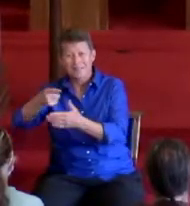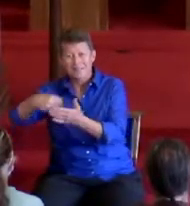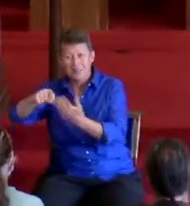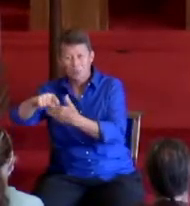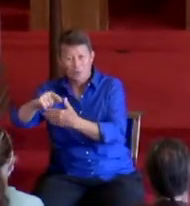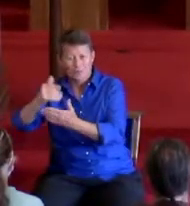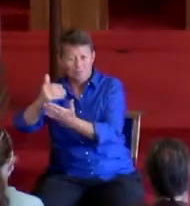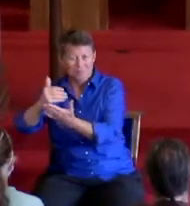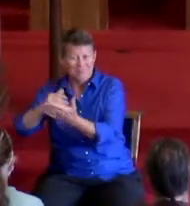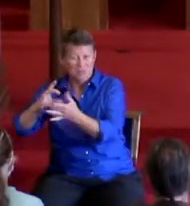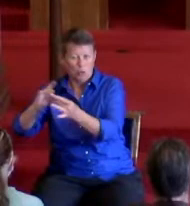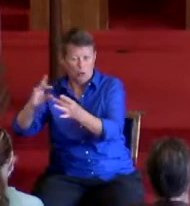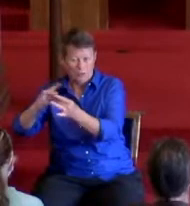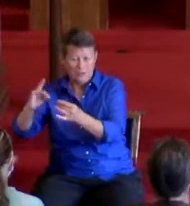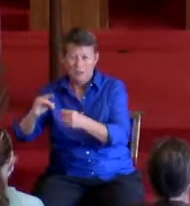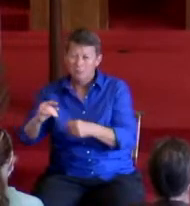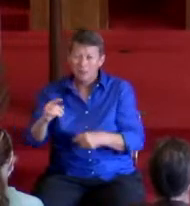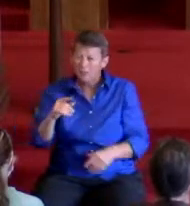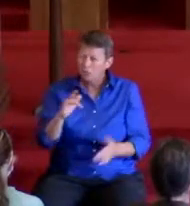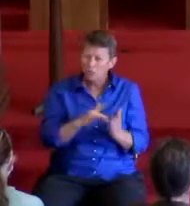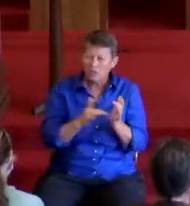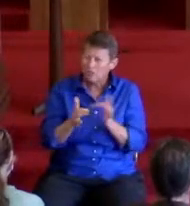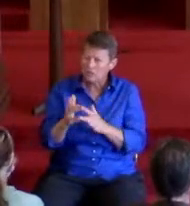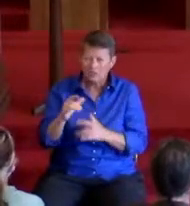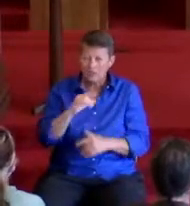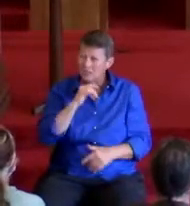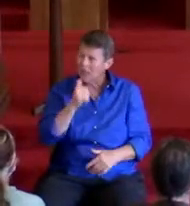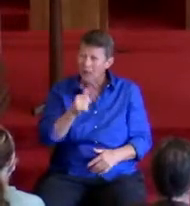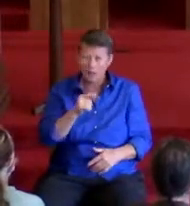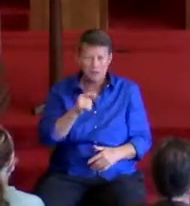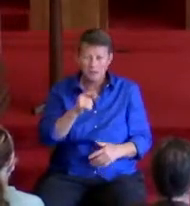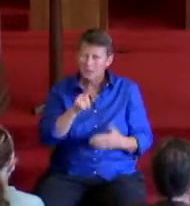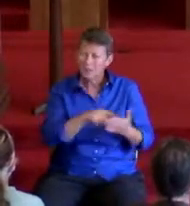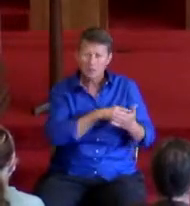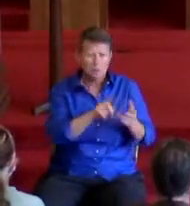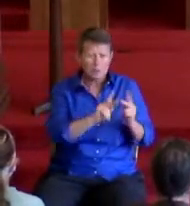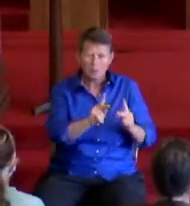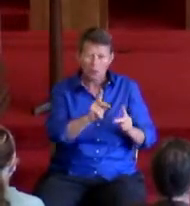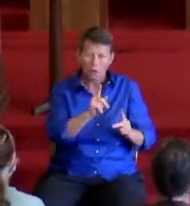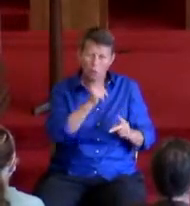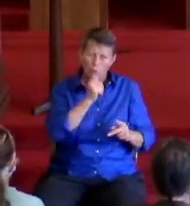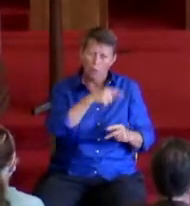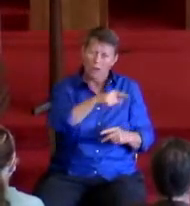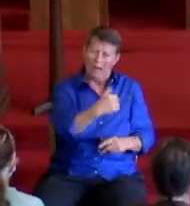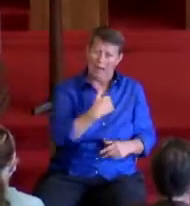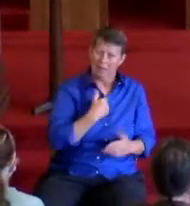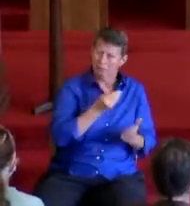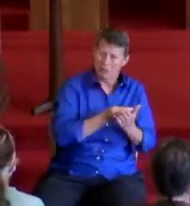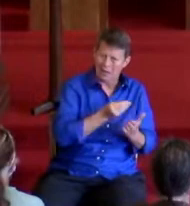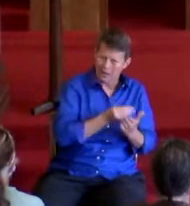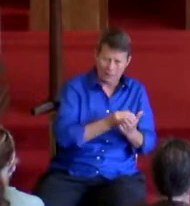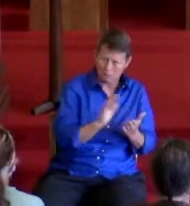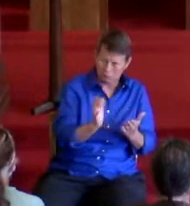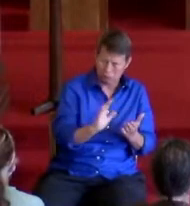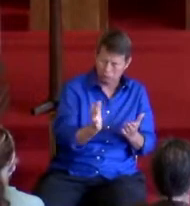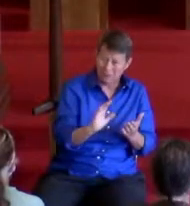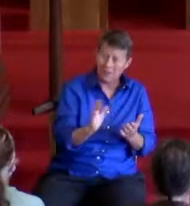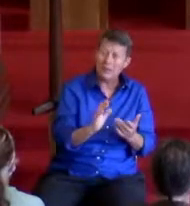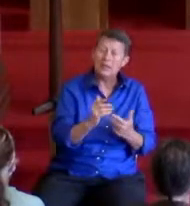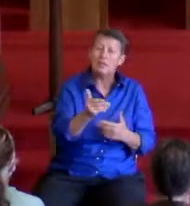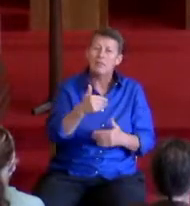doesn't condemn people for having money. He invites us into a proper relationship with